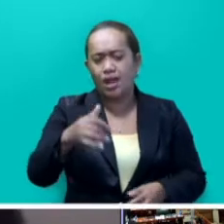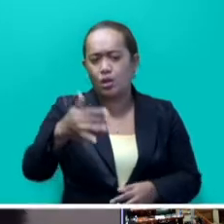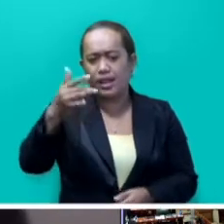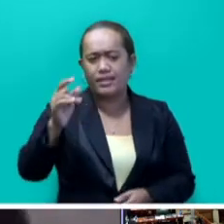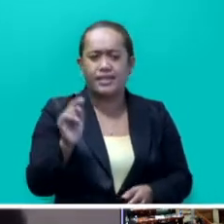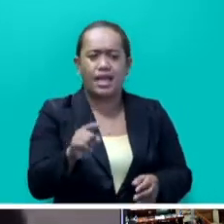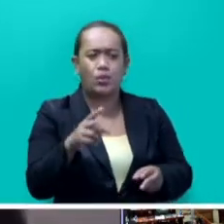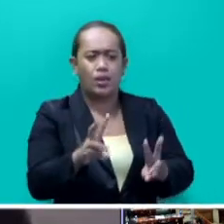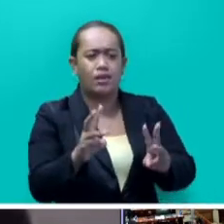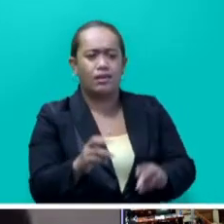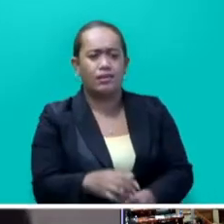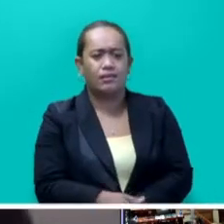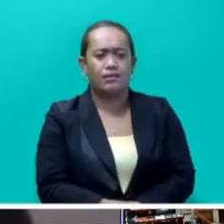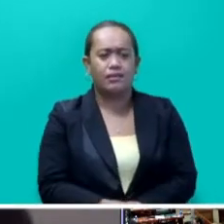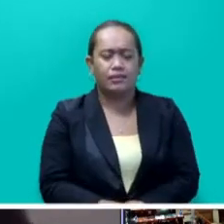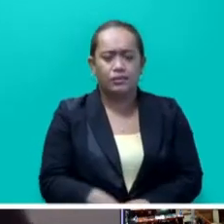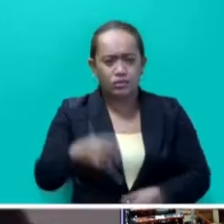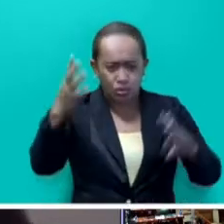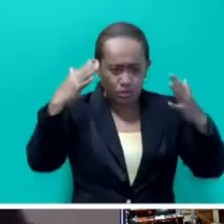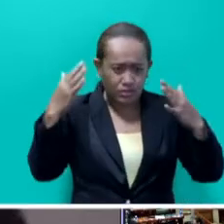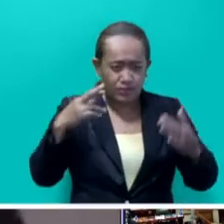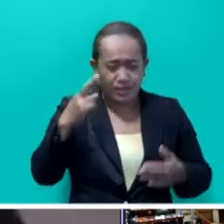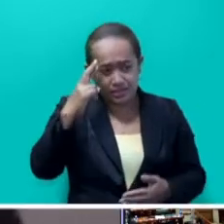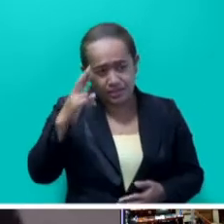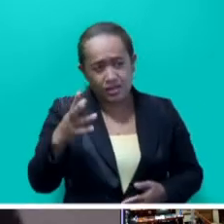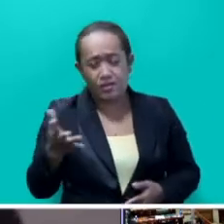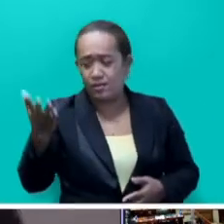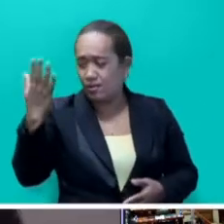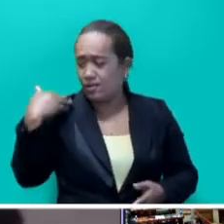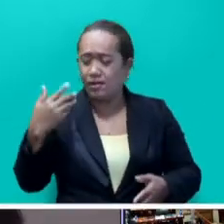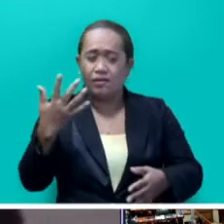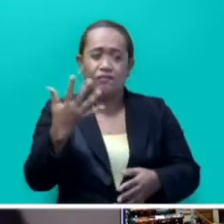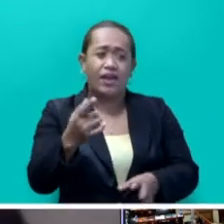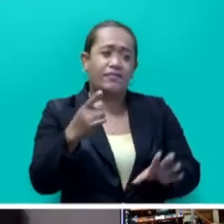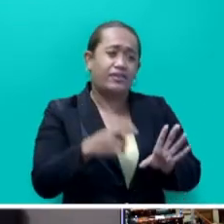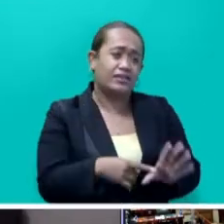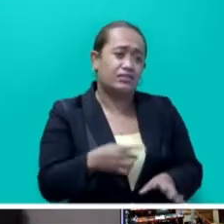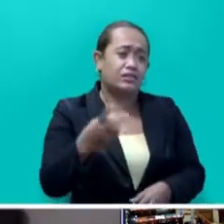Now, Mr. Speaker, so in the last 5 years, LTA has issued